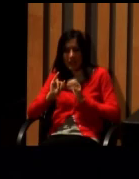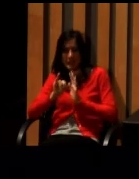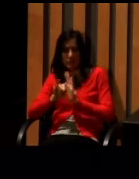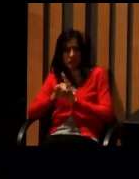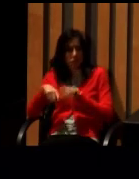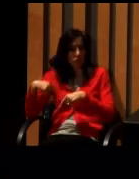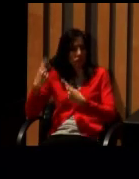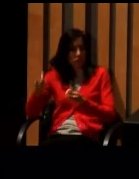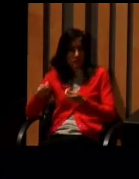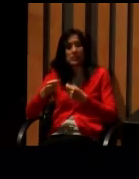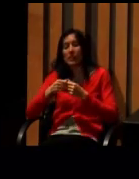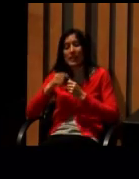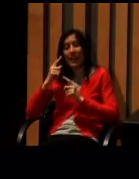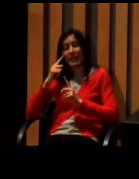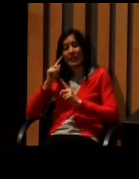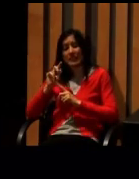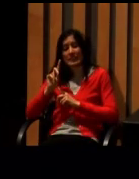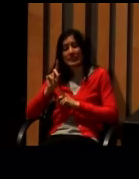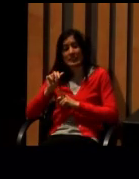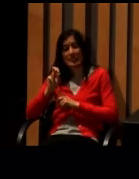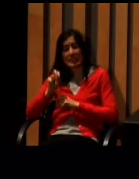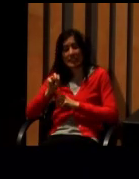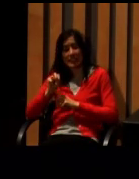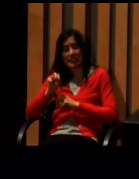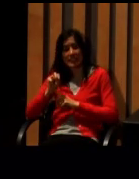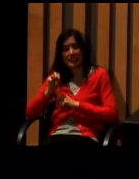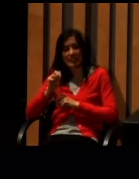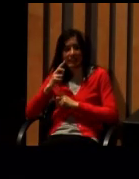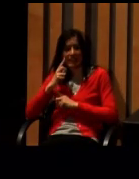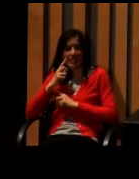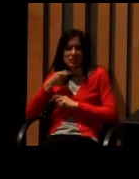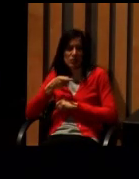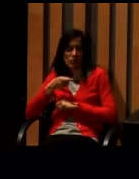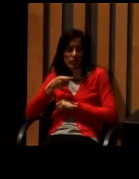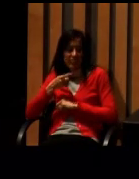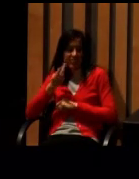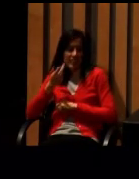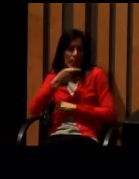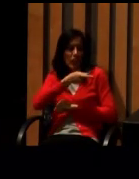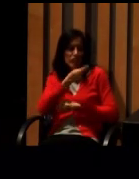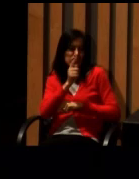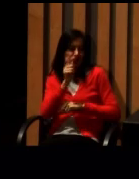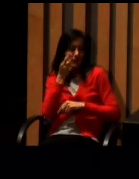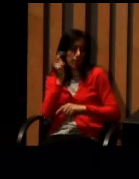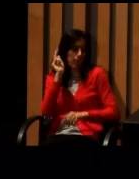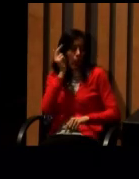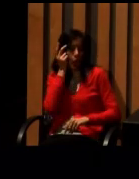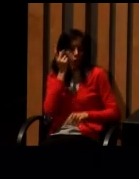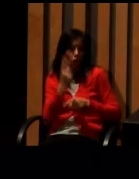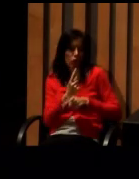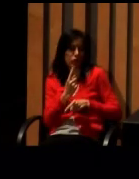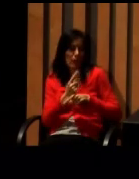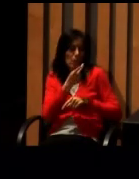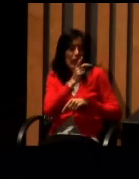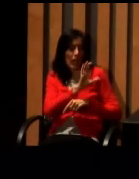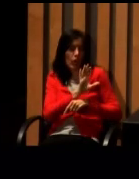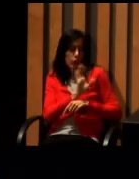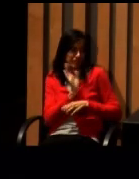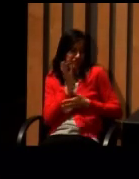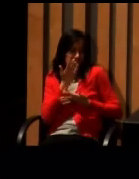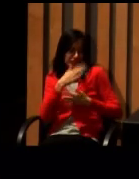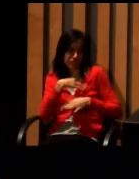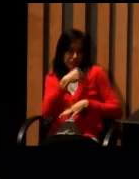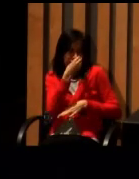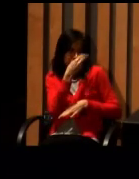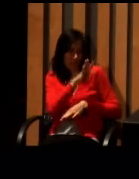that, he thinks this is PC, and anything that's PC is wrong, and the idea